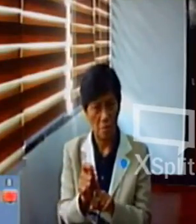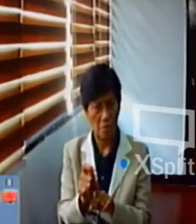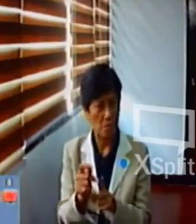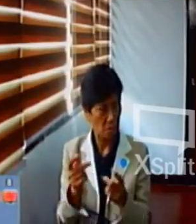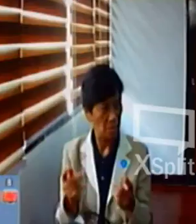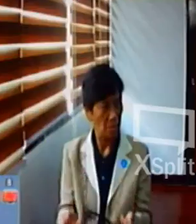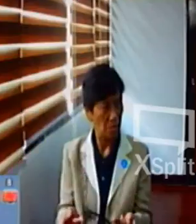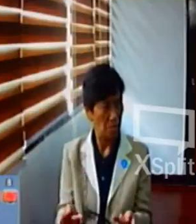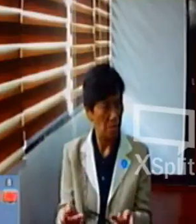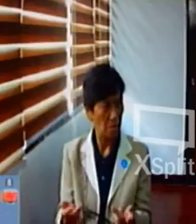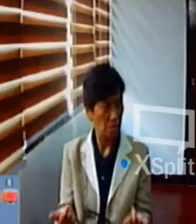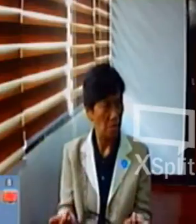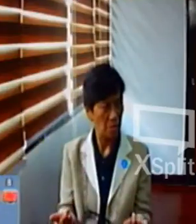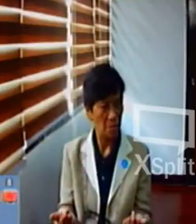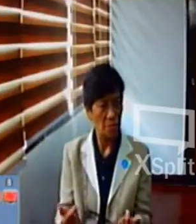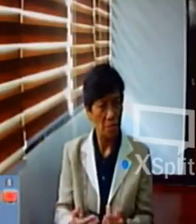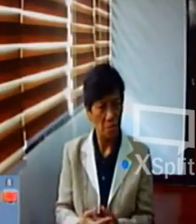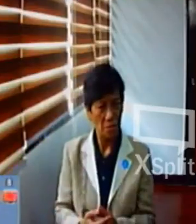It's already